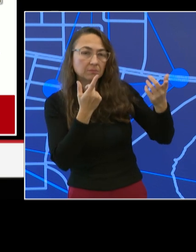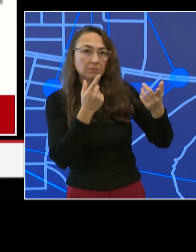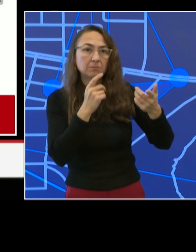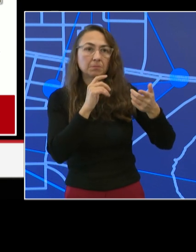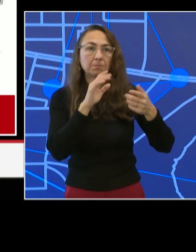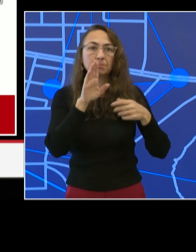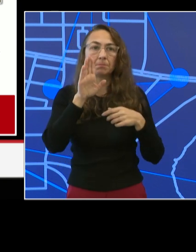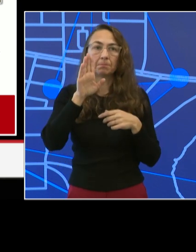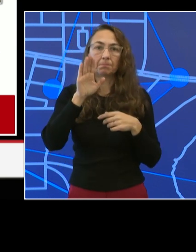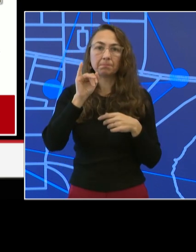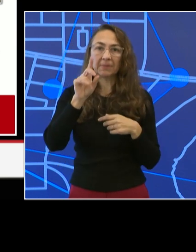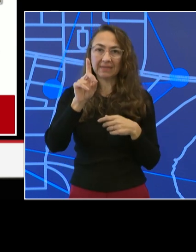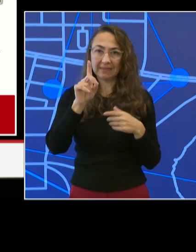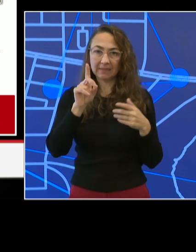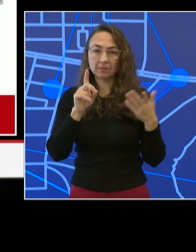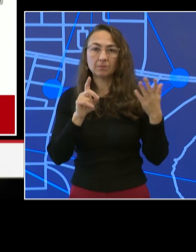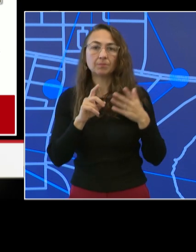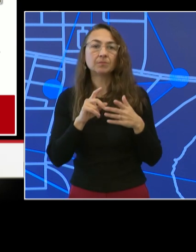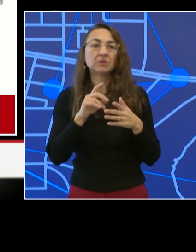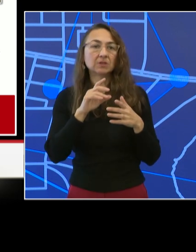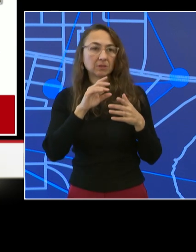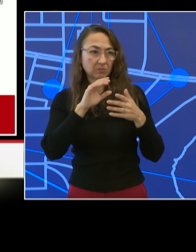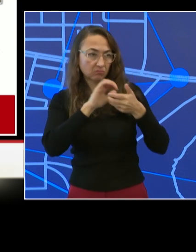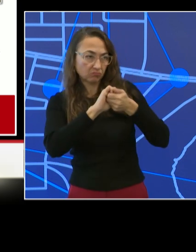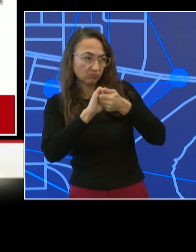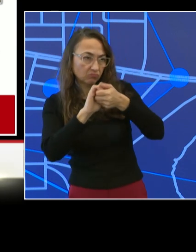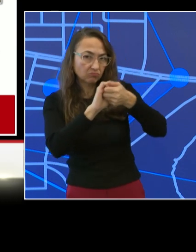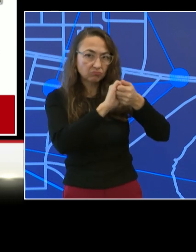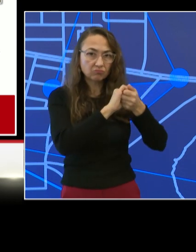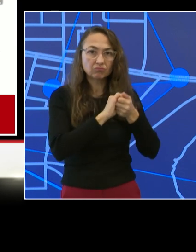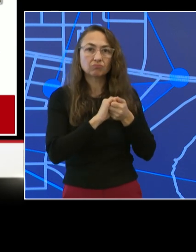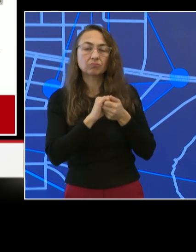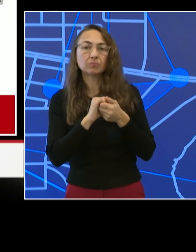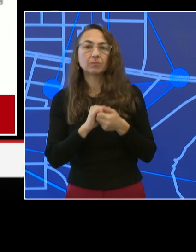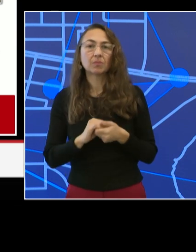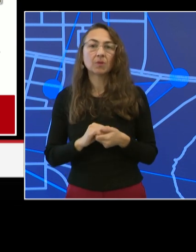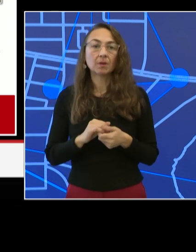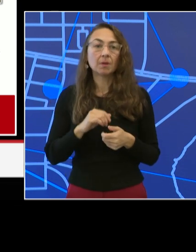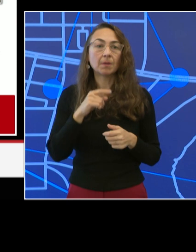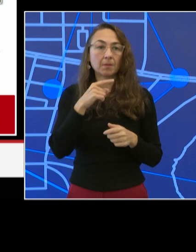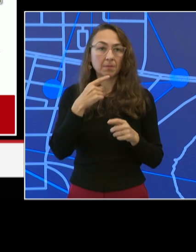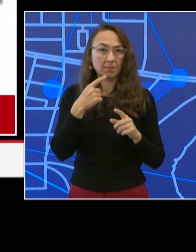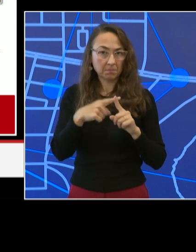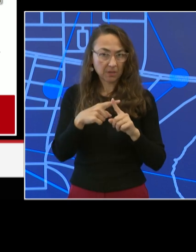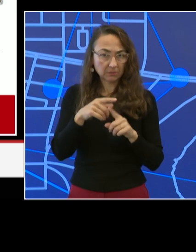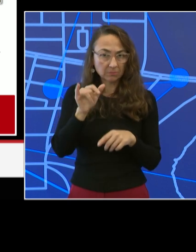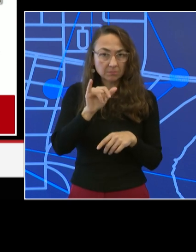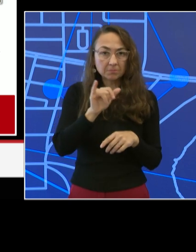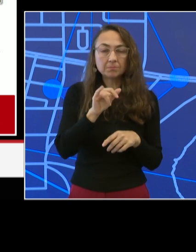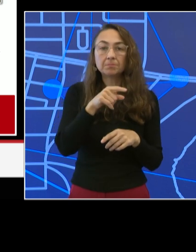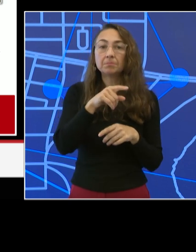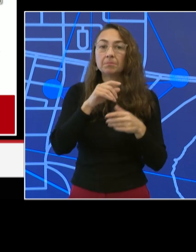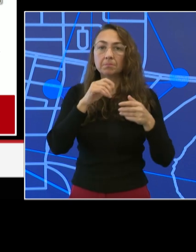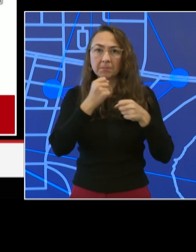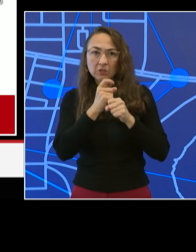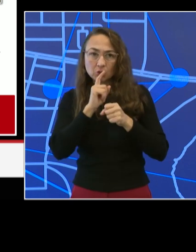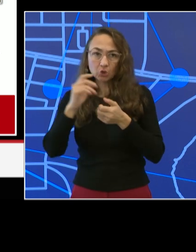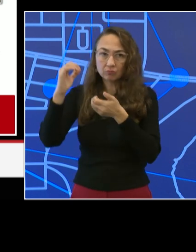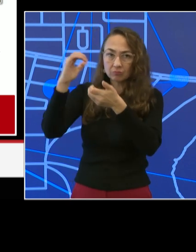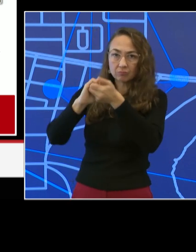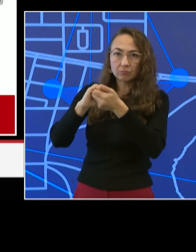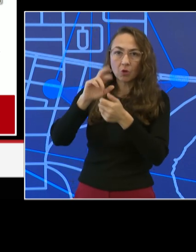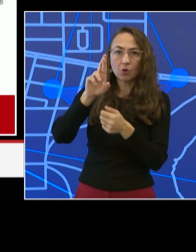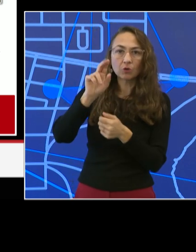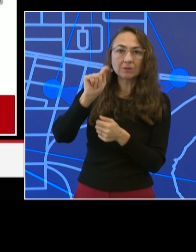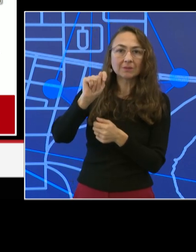cameras, which are huge to us, and making sure that those are linked into our real-time crime center. And so what we would say is this, that we